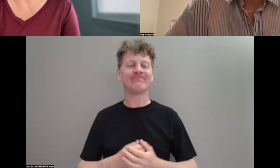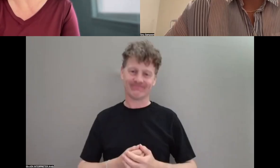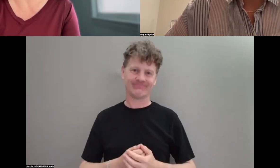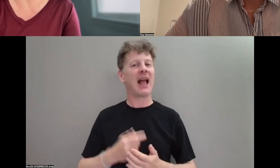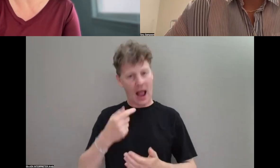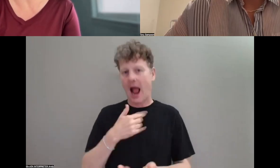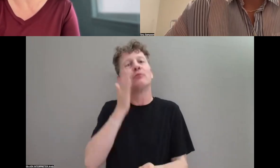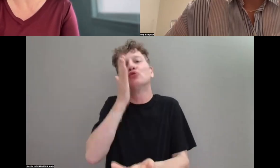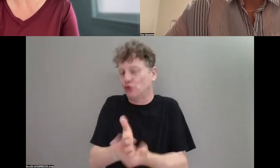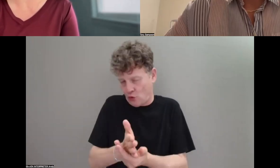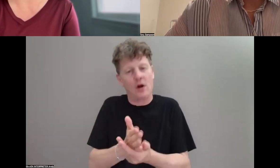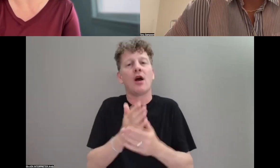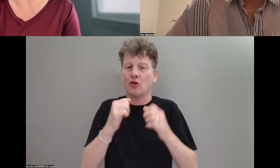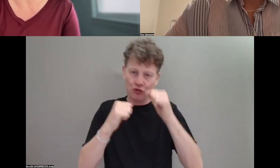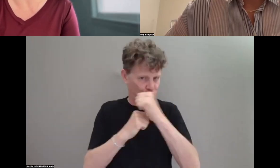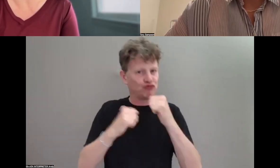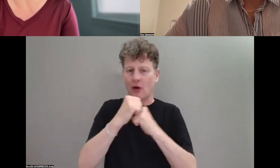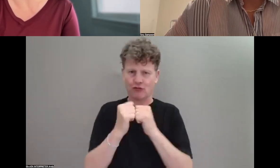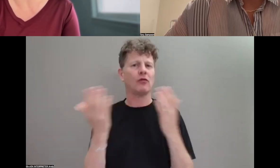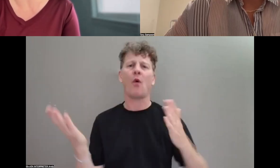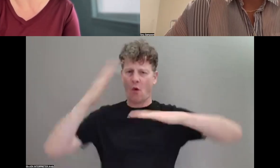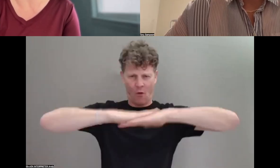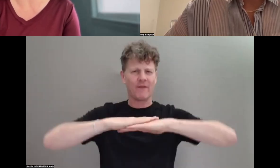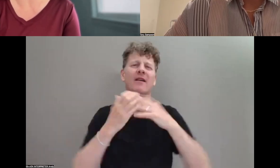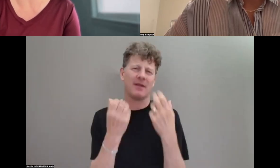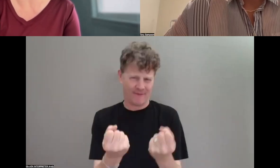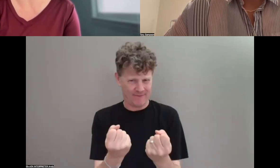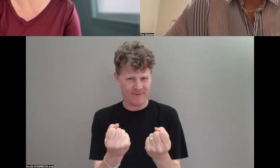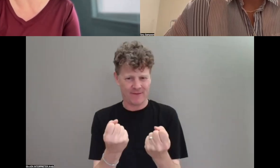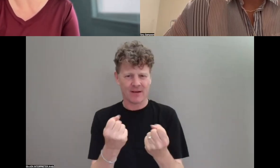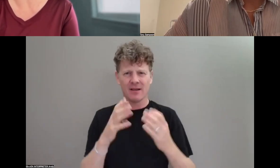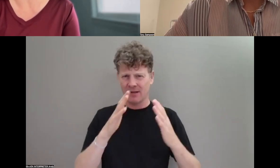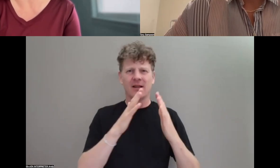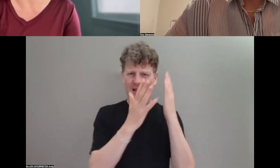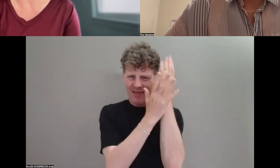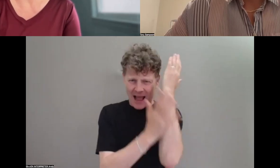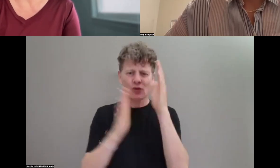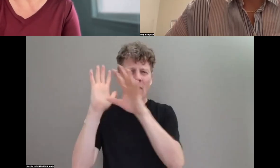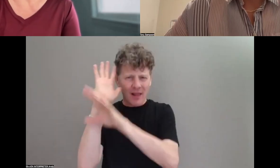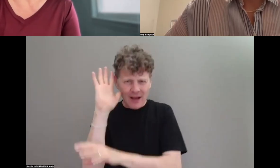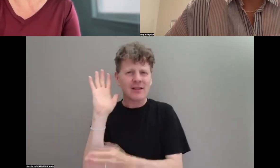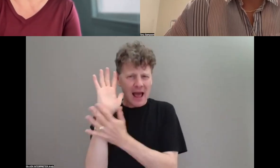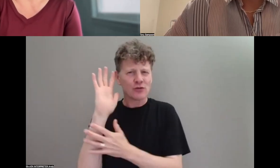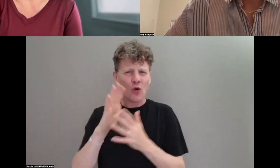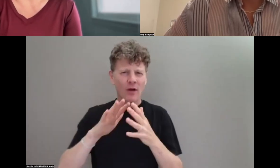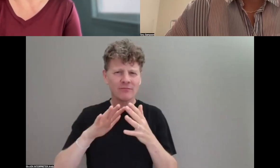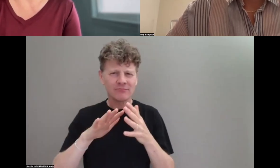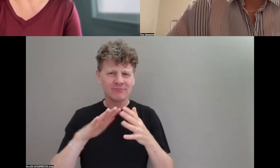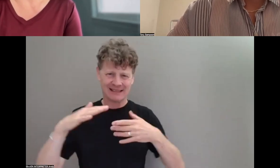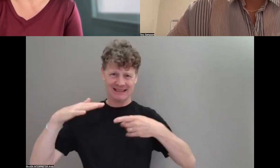be some structural overlap, and the lexicons will be influencing one another. And I